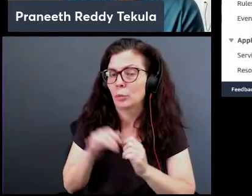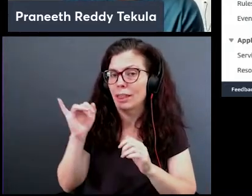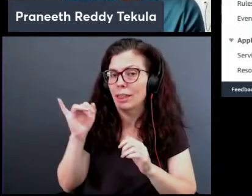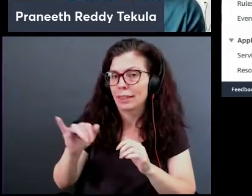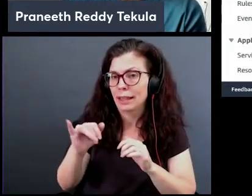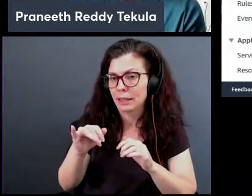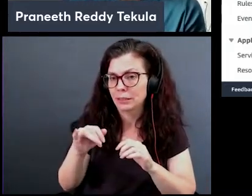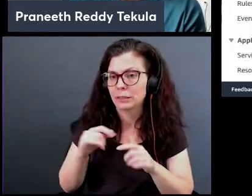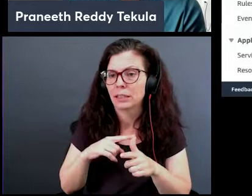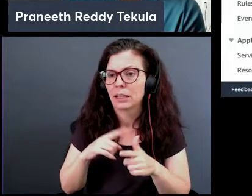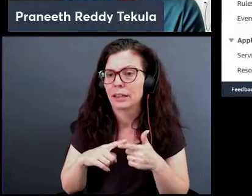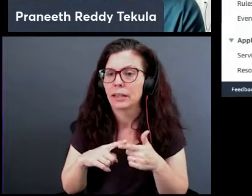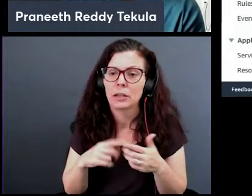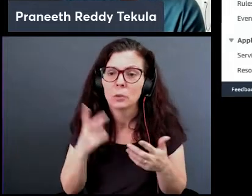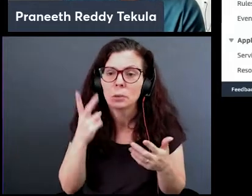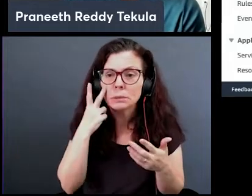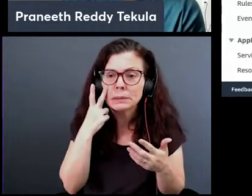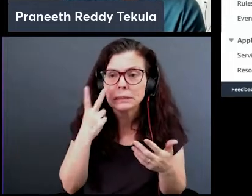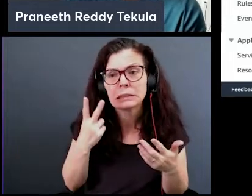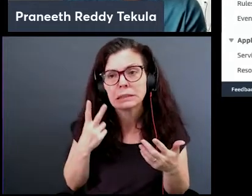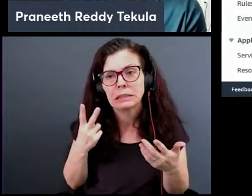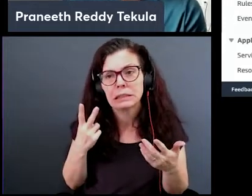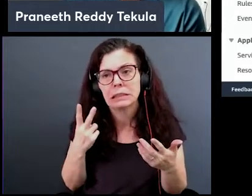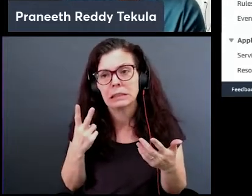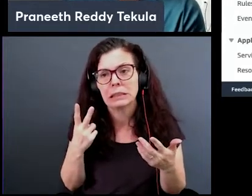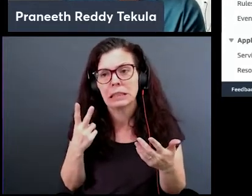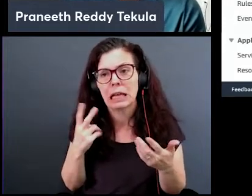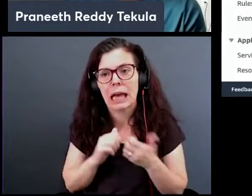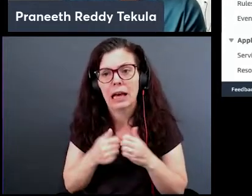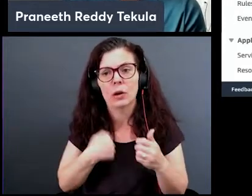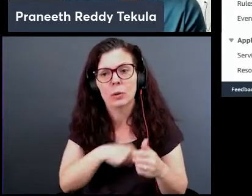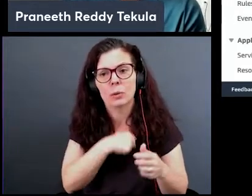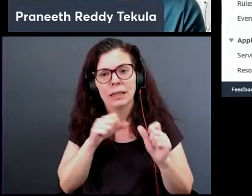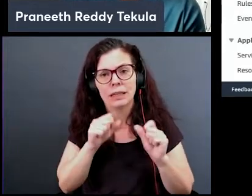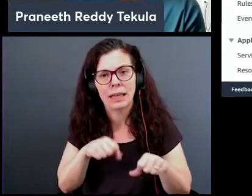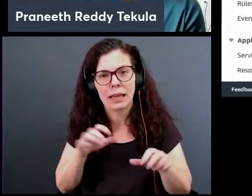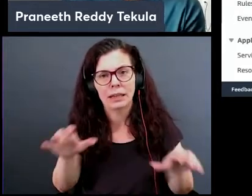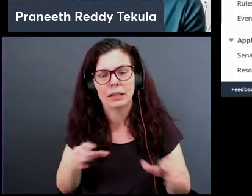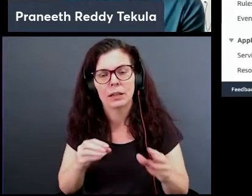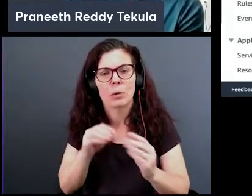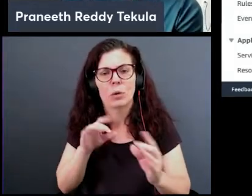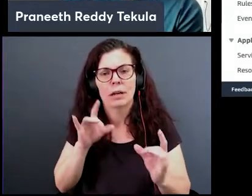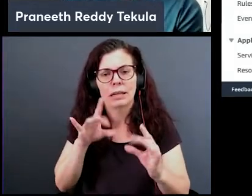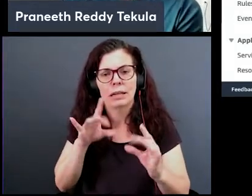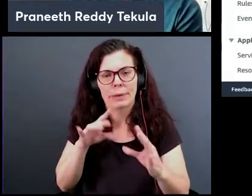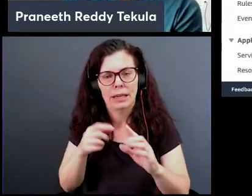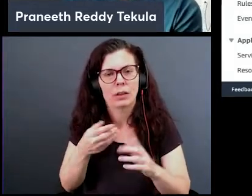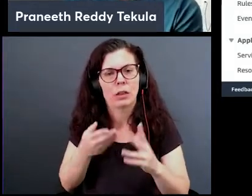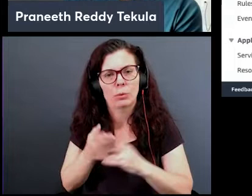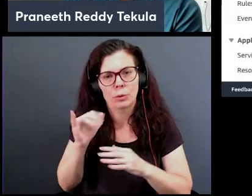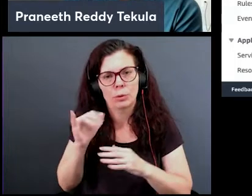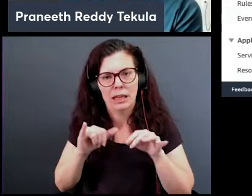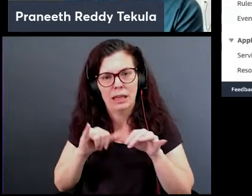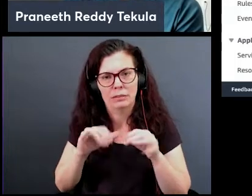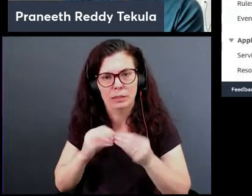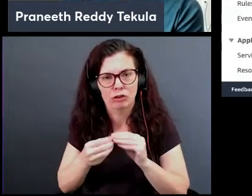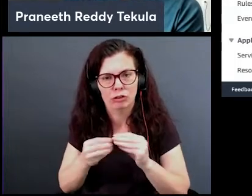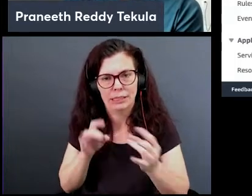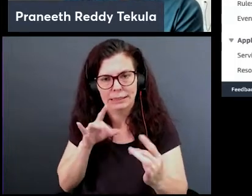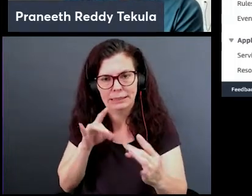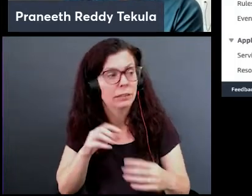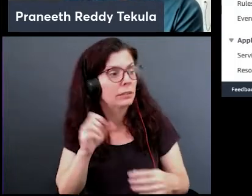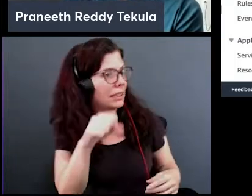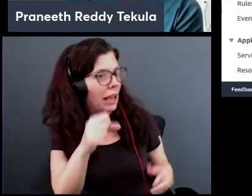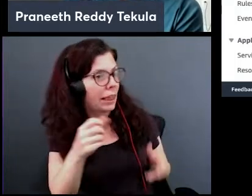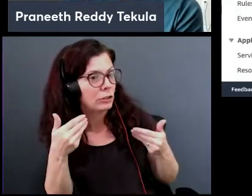then see how we can get more insights through metric insights. Oh yeah, let's do that.